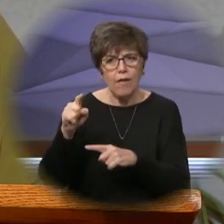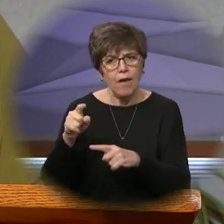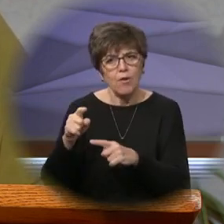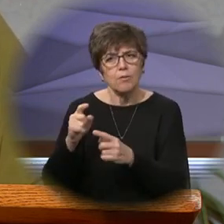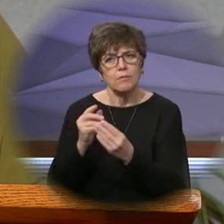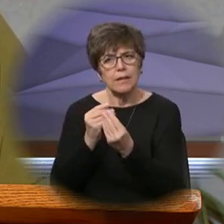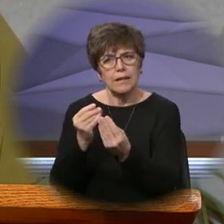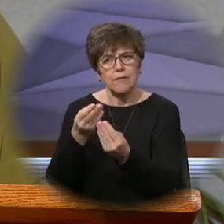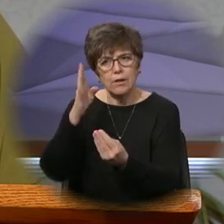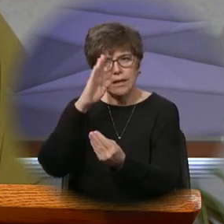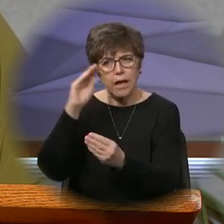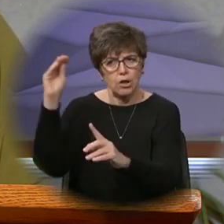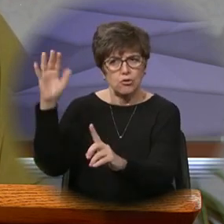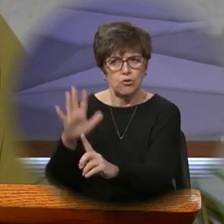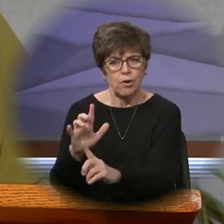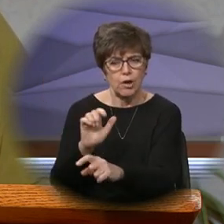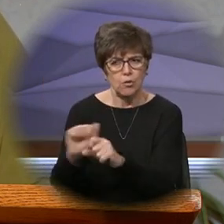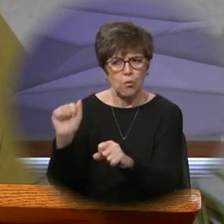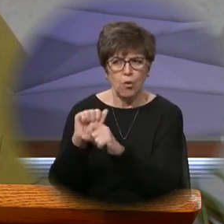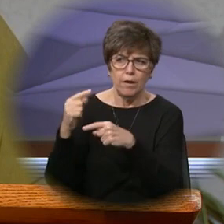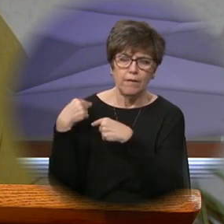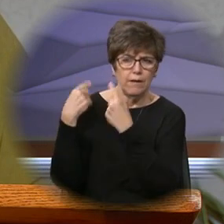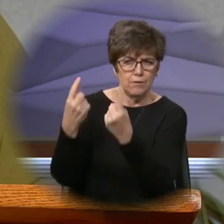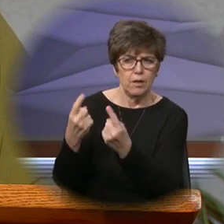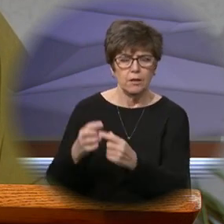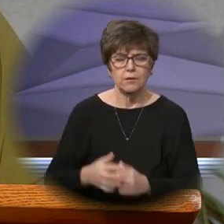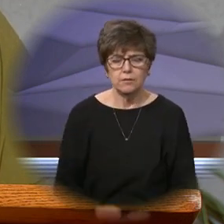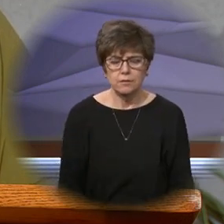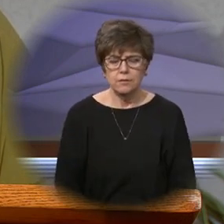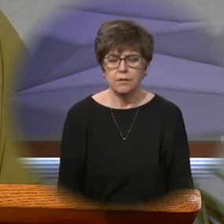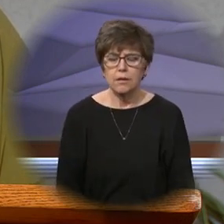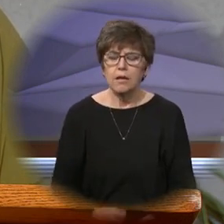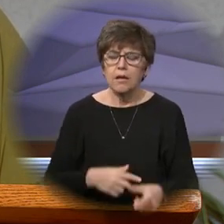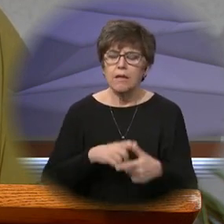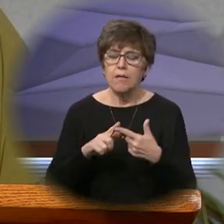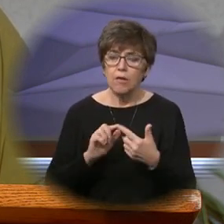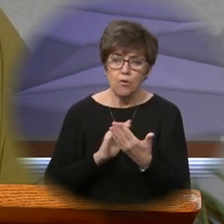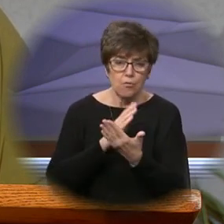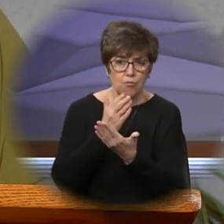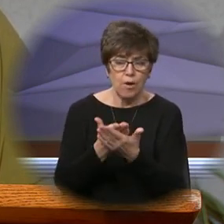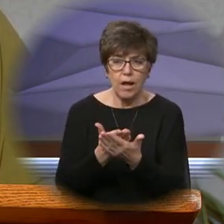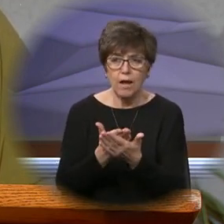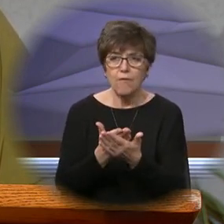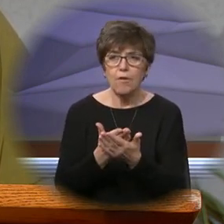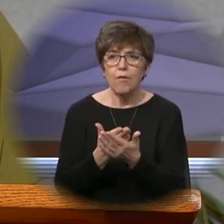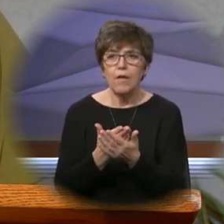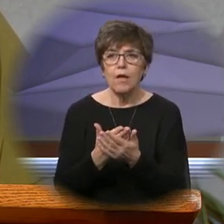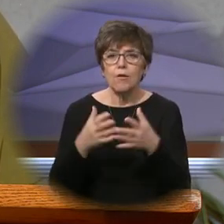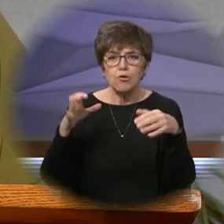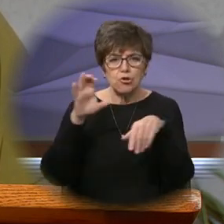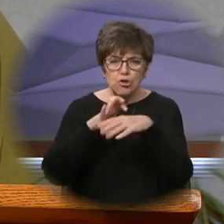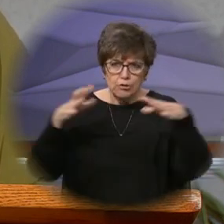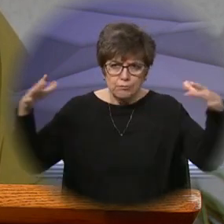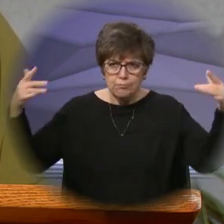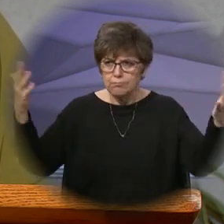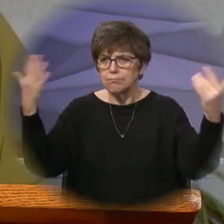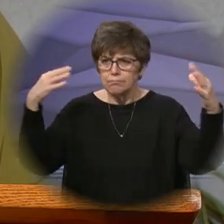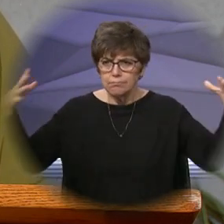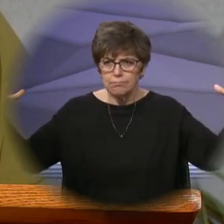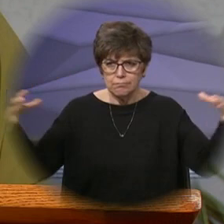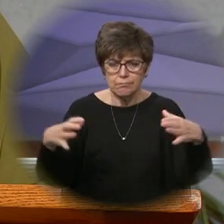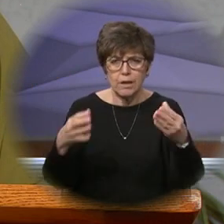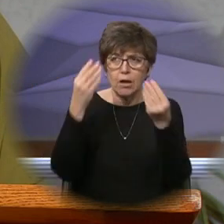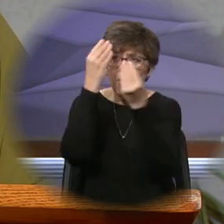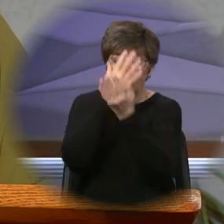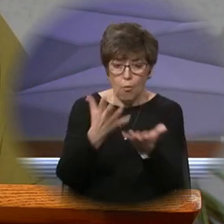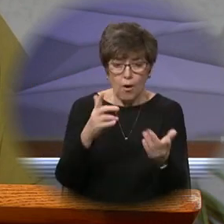to the grace of God for the work they had now accomplished. And when they arrived, they called the church together and reported